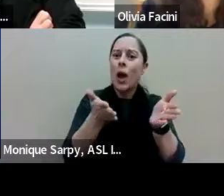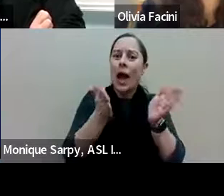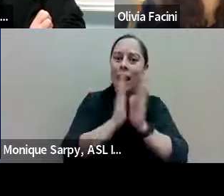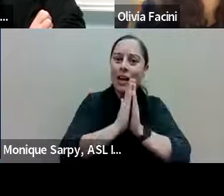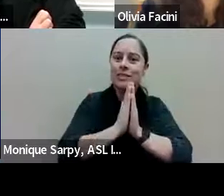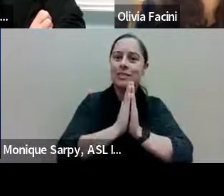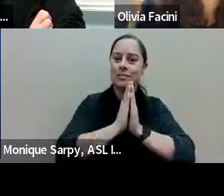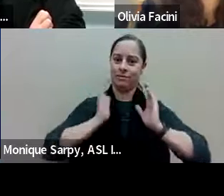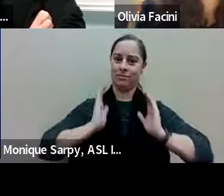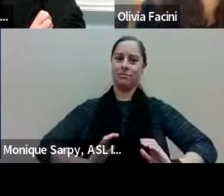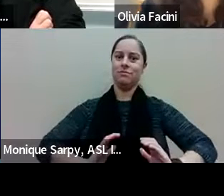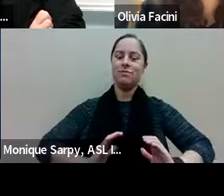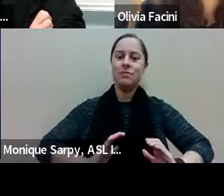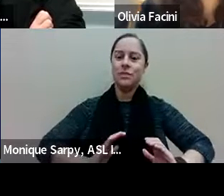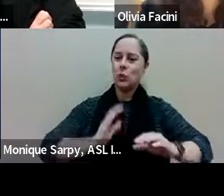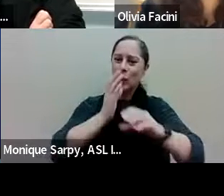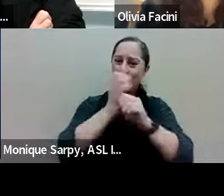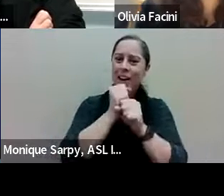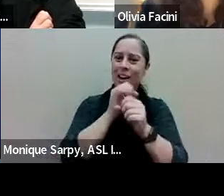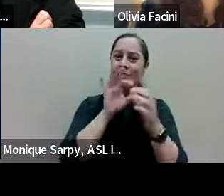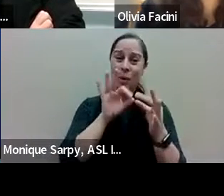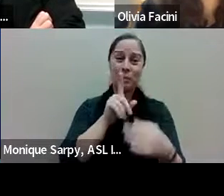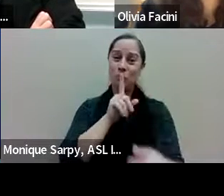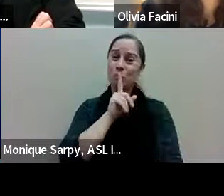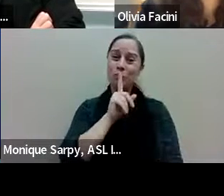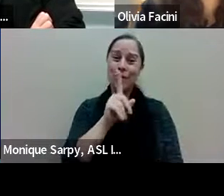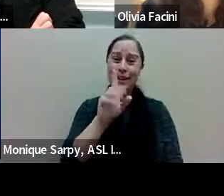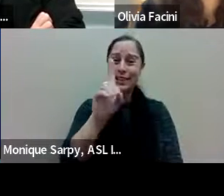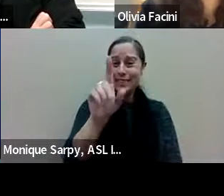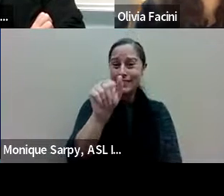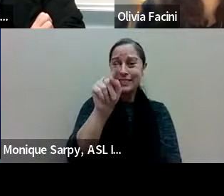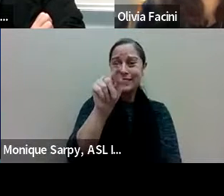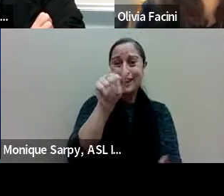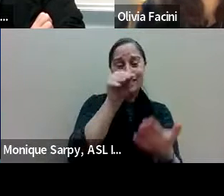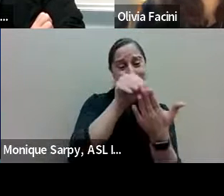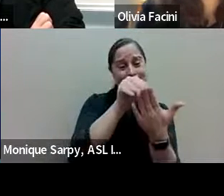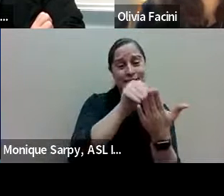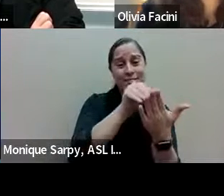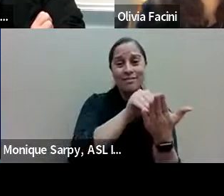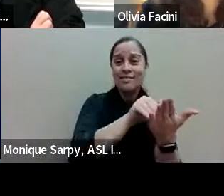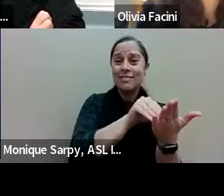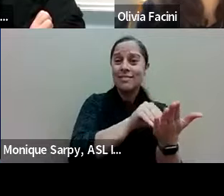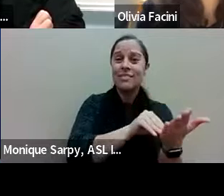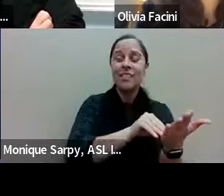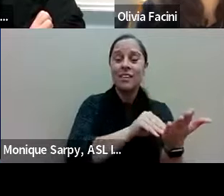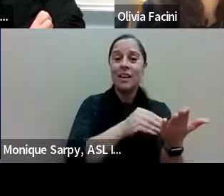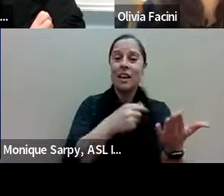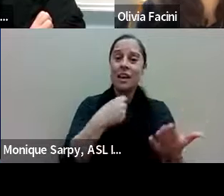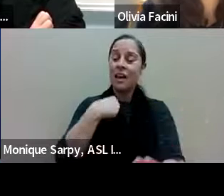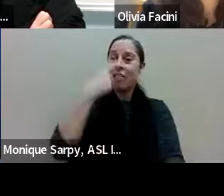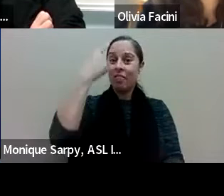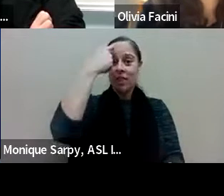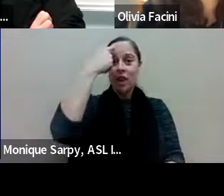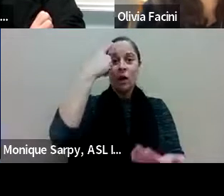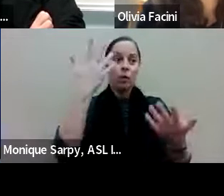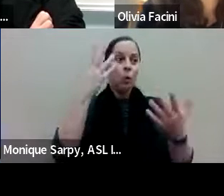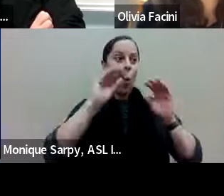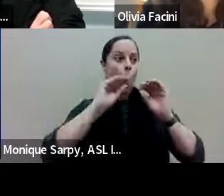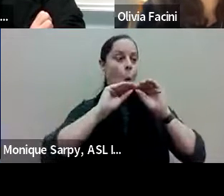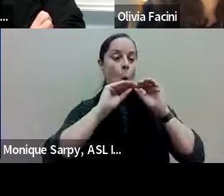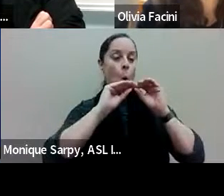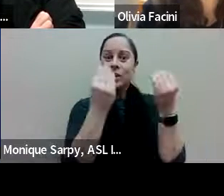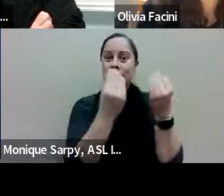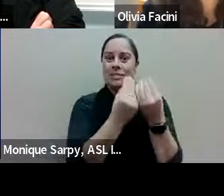again, getting that feedback. And it really does come down to data. Also, I think as organizations that it will